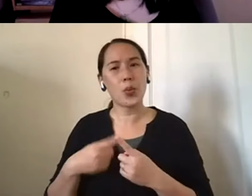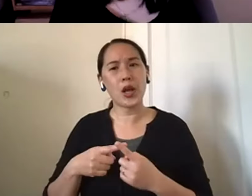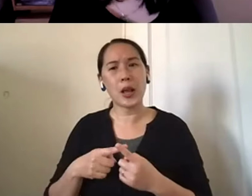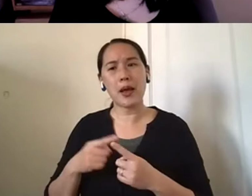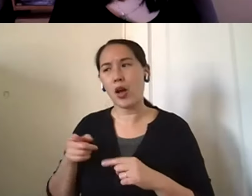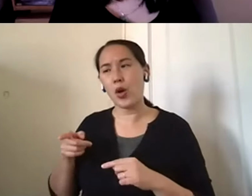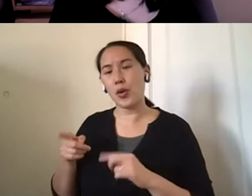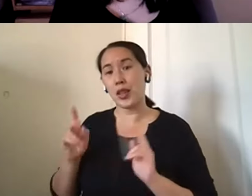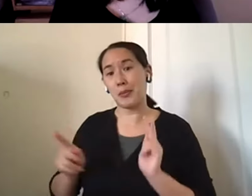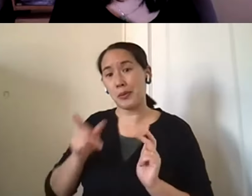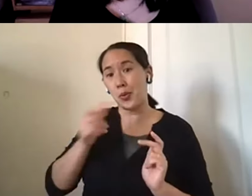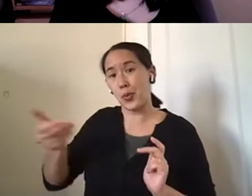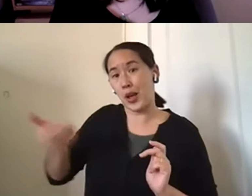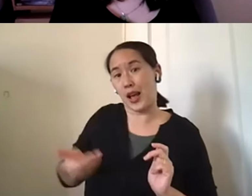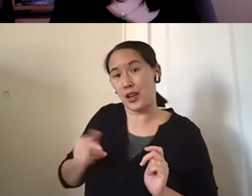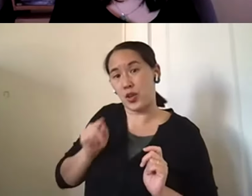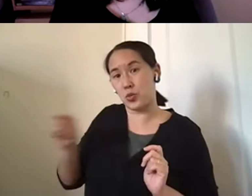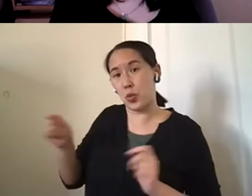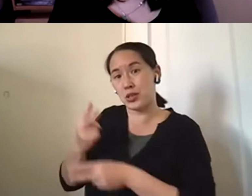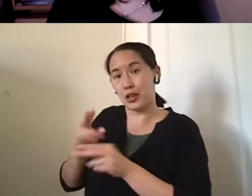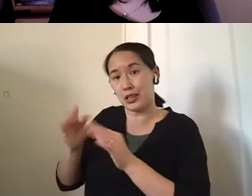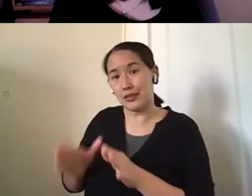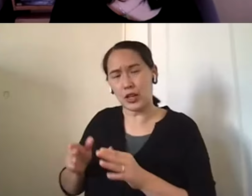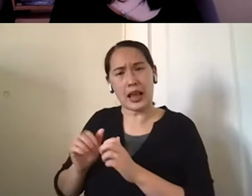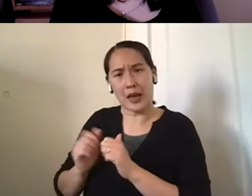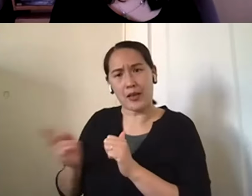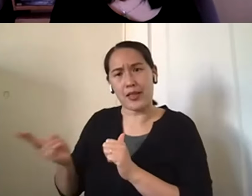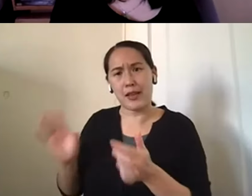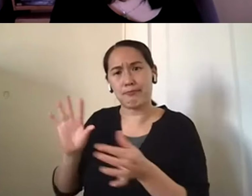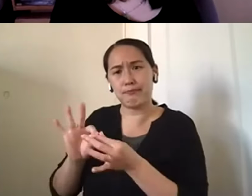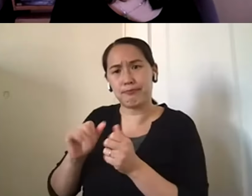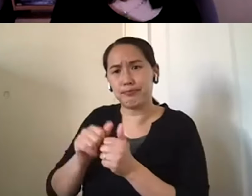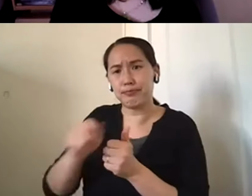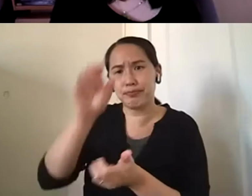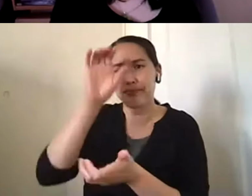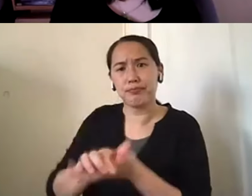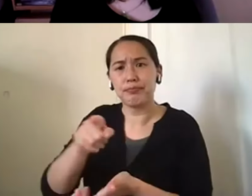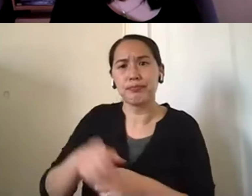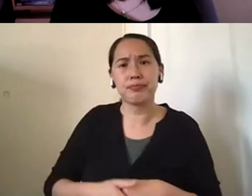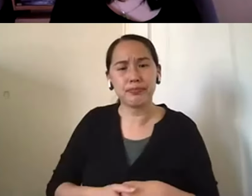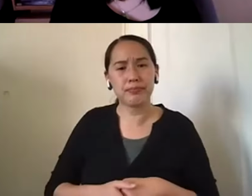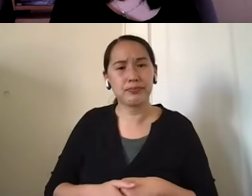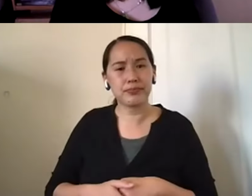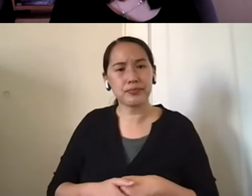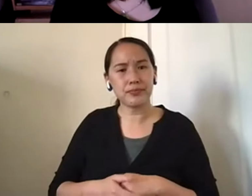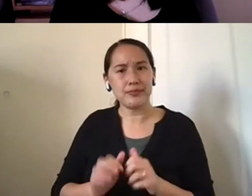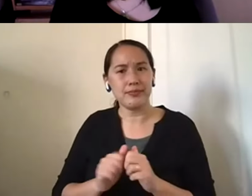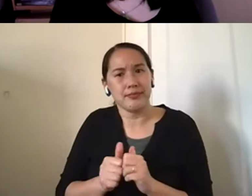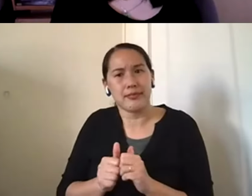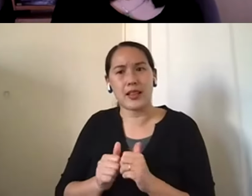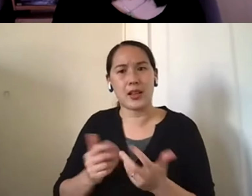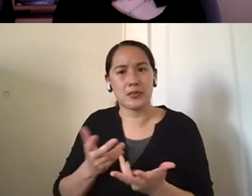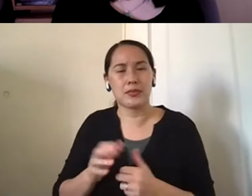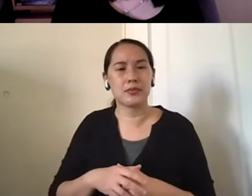caregivers? Were there sort of specific ways that they connected with him, and how did that